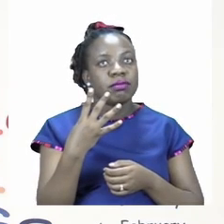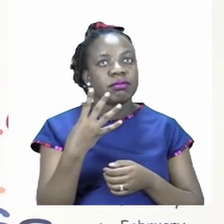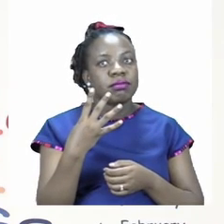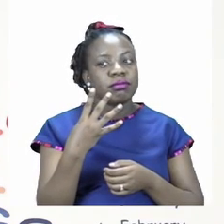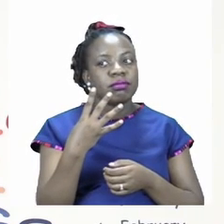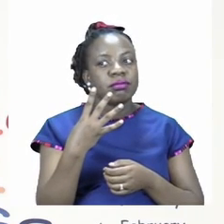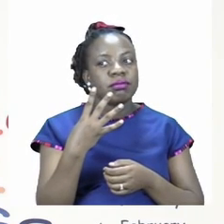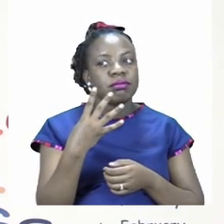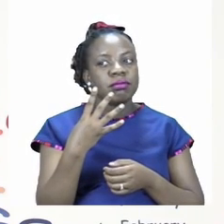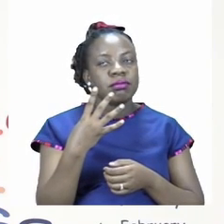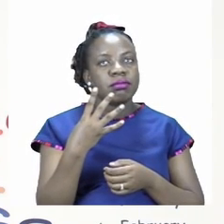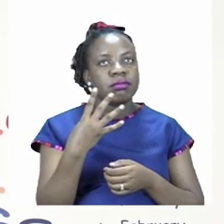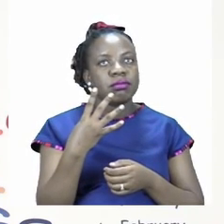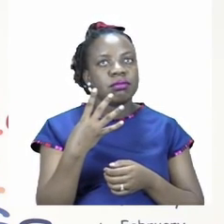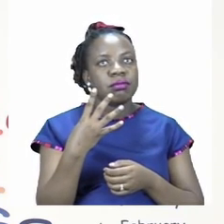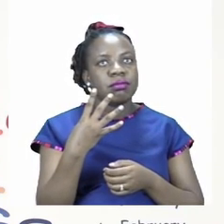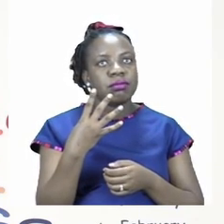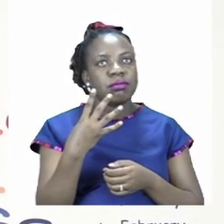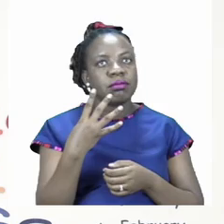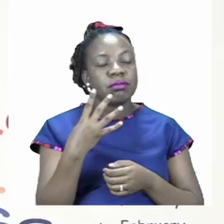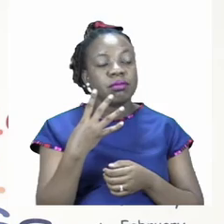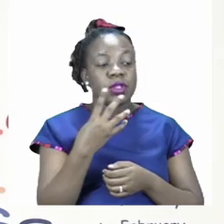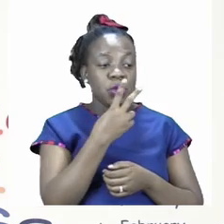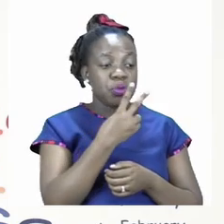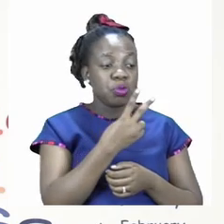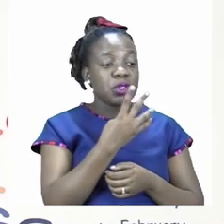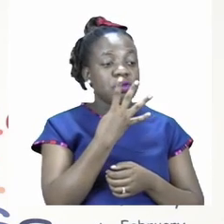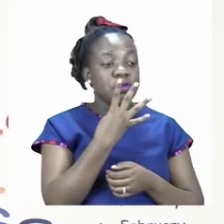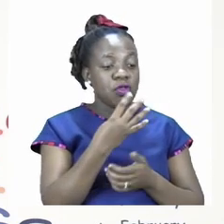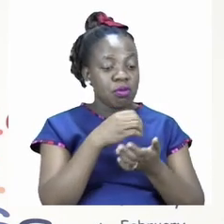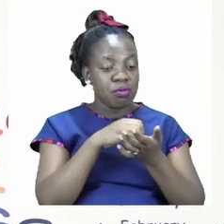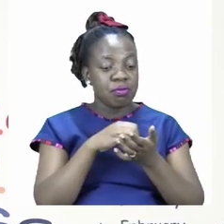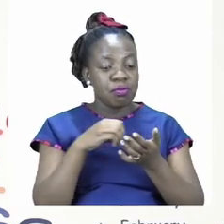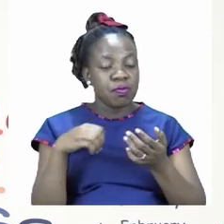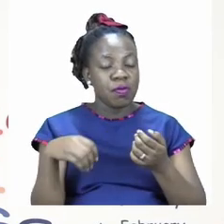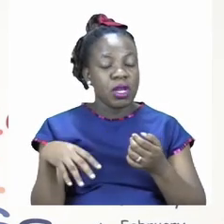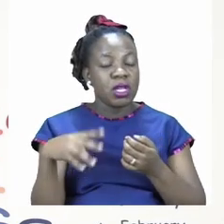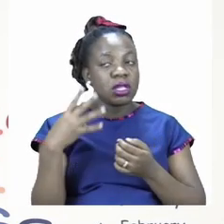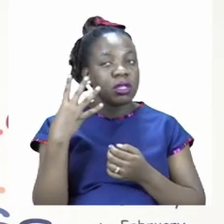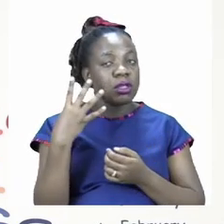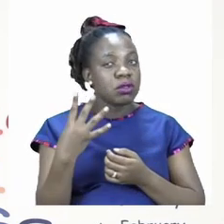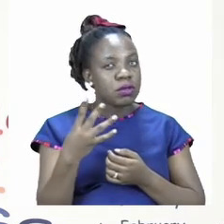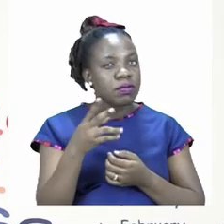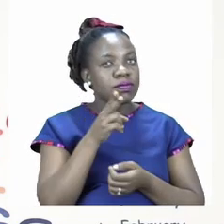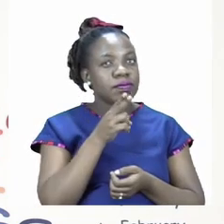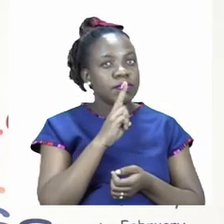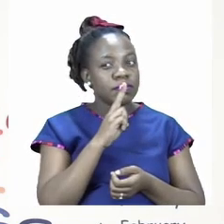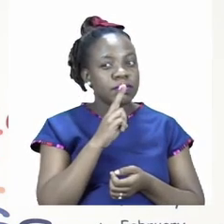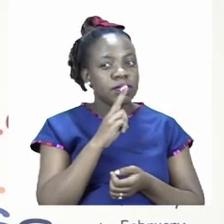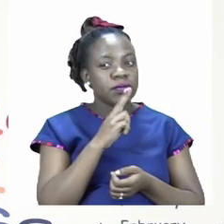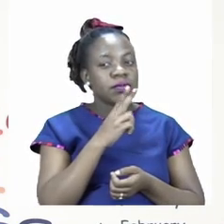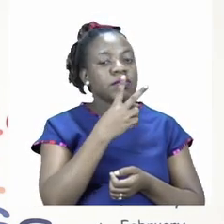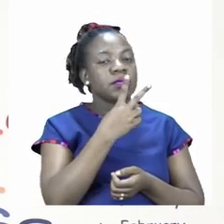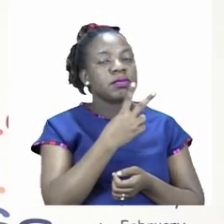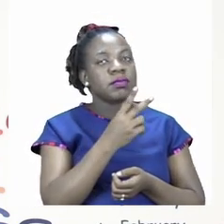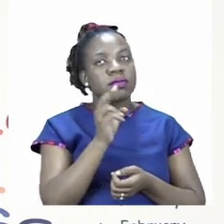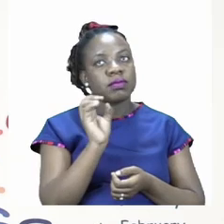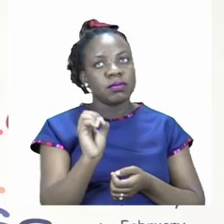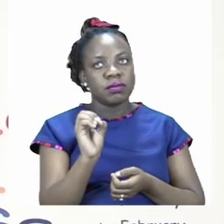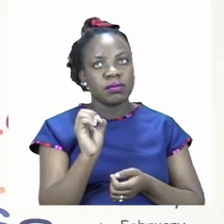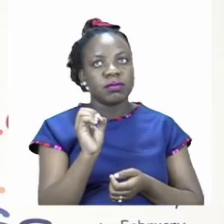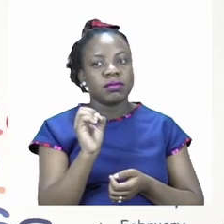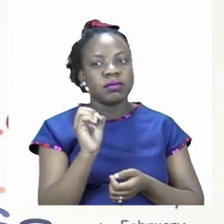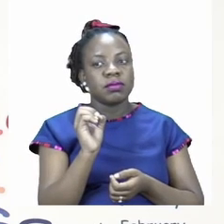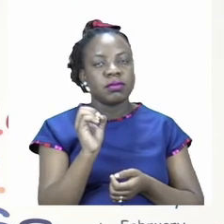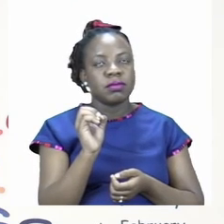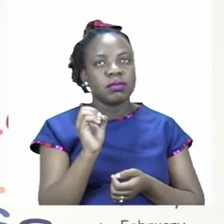Now, if we take away 4 from 24, we know that our answer is 20. So